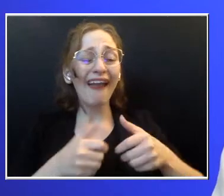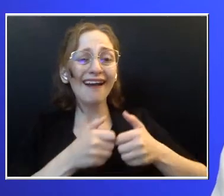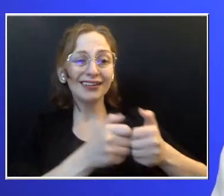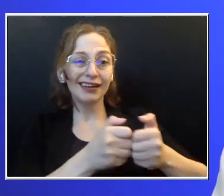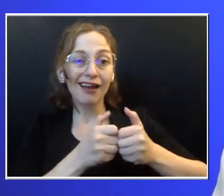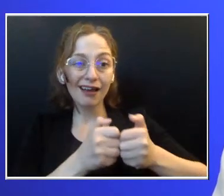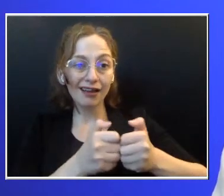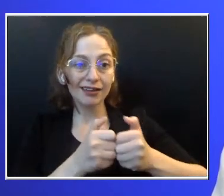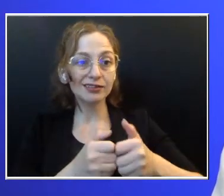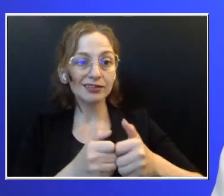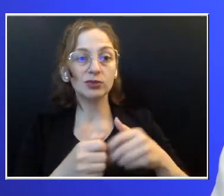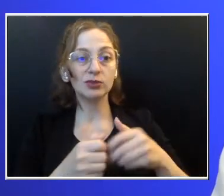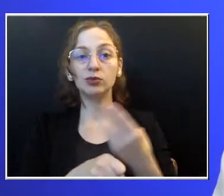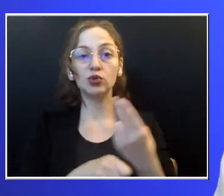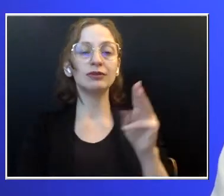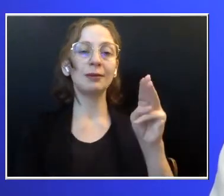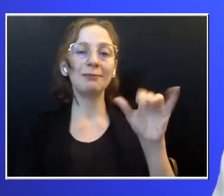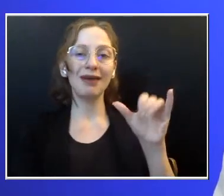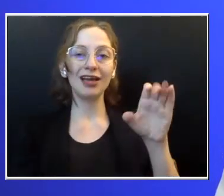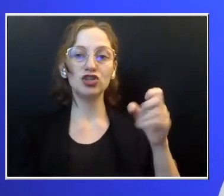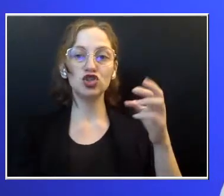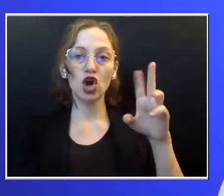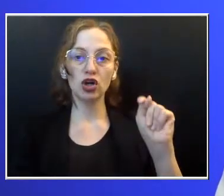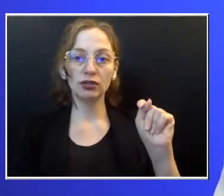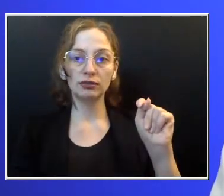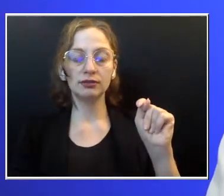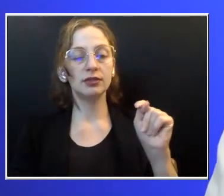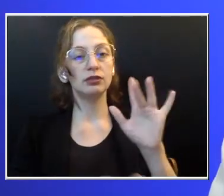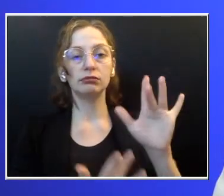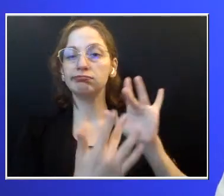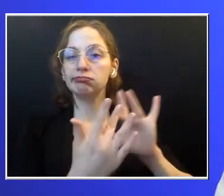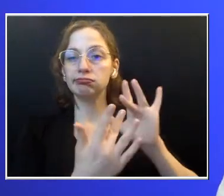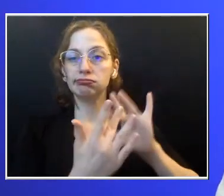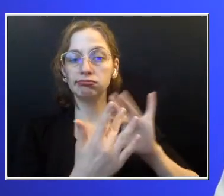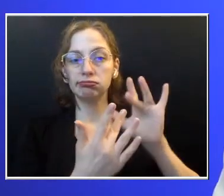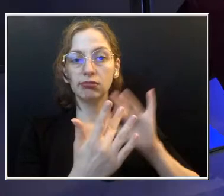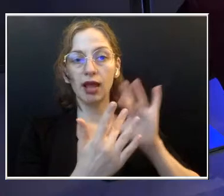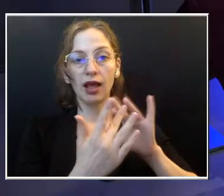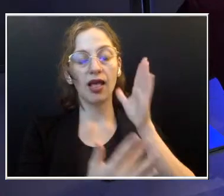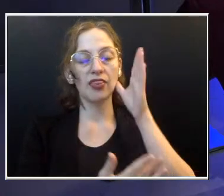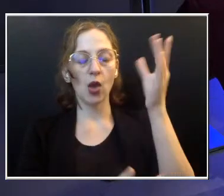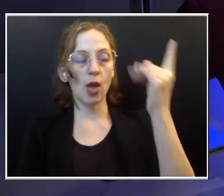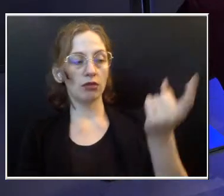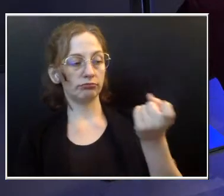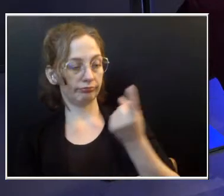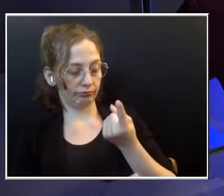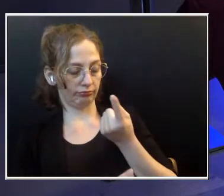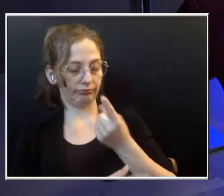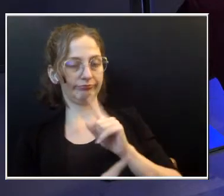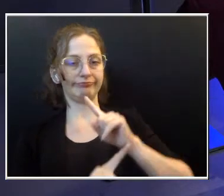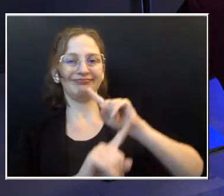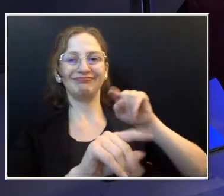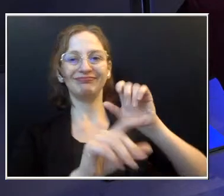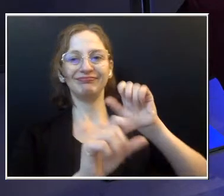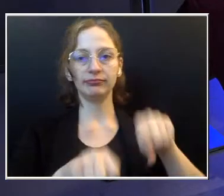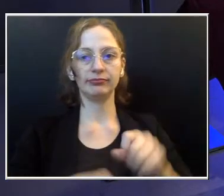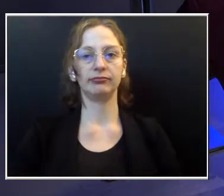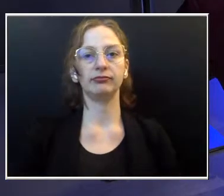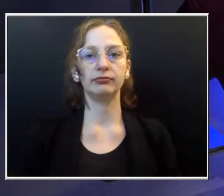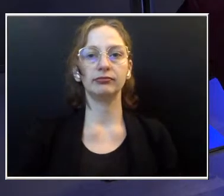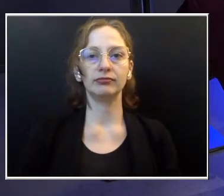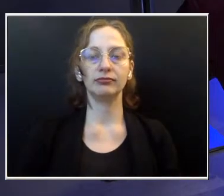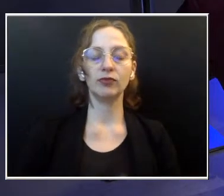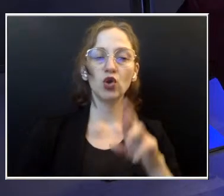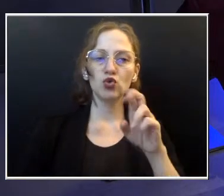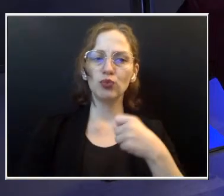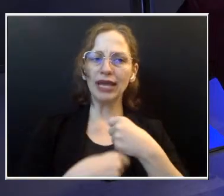stay in contact, and, you know, questions get passed along that way as well. Is reconstruction considered part of the cancer treatment? I